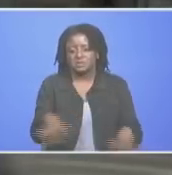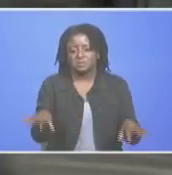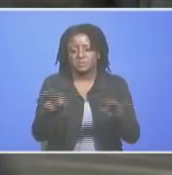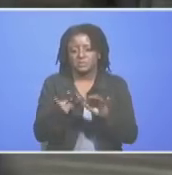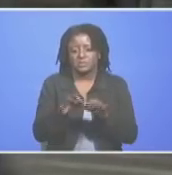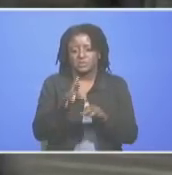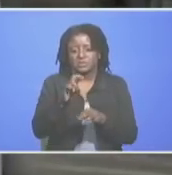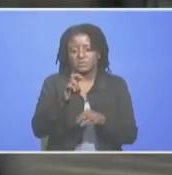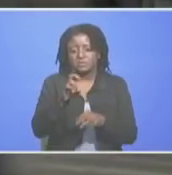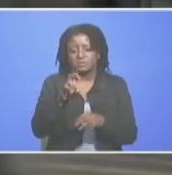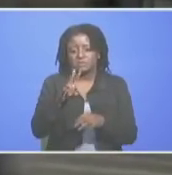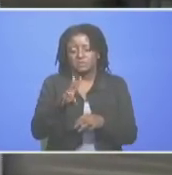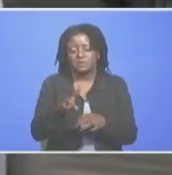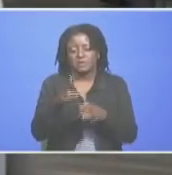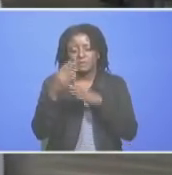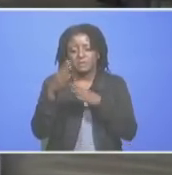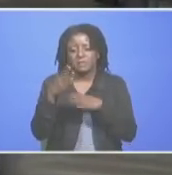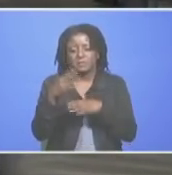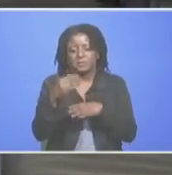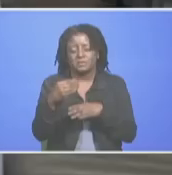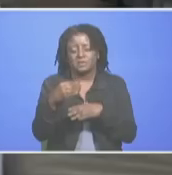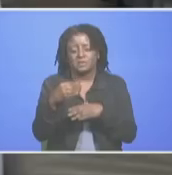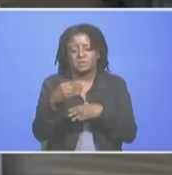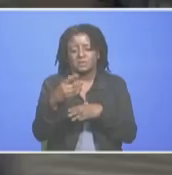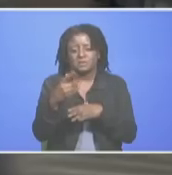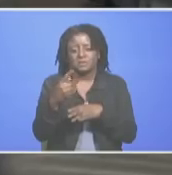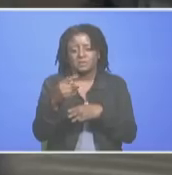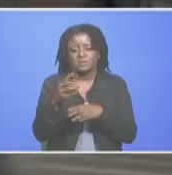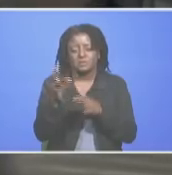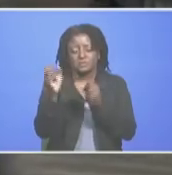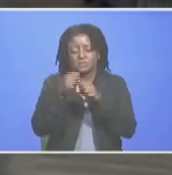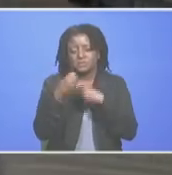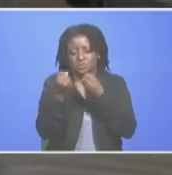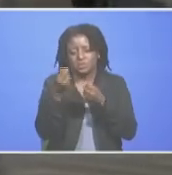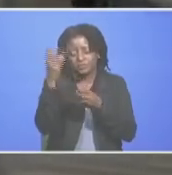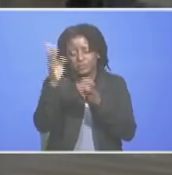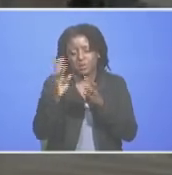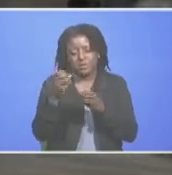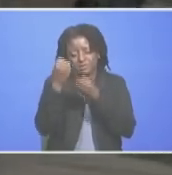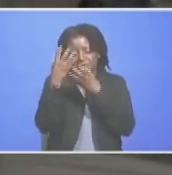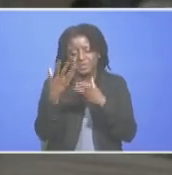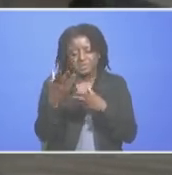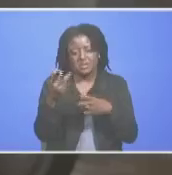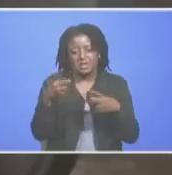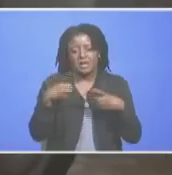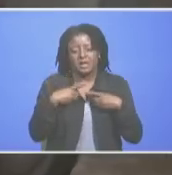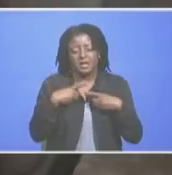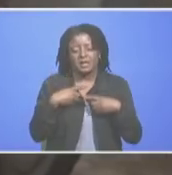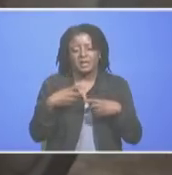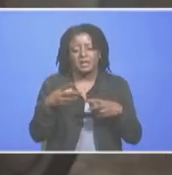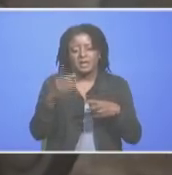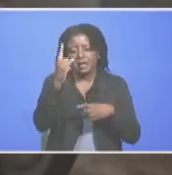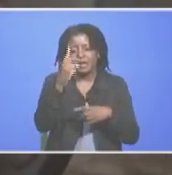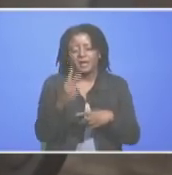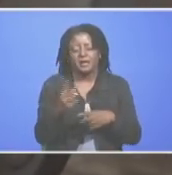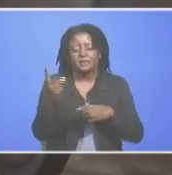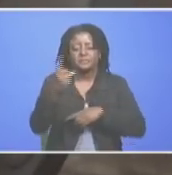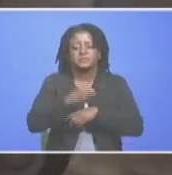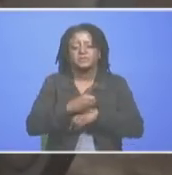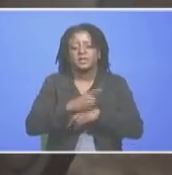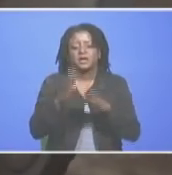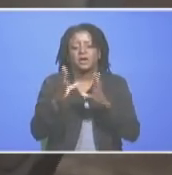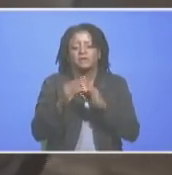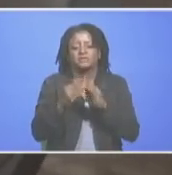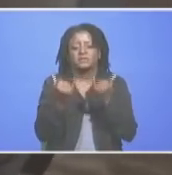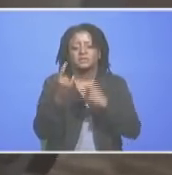the Cala Weather, the premier source for weather information in this region, held a half-day conference today at the Bahama Resort